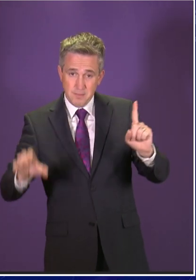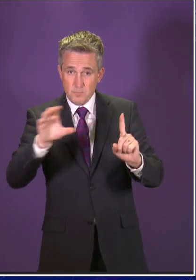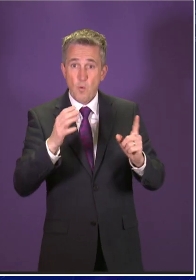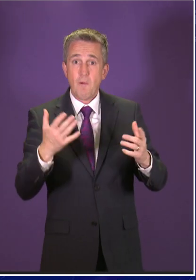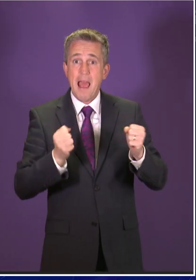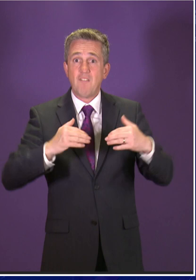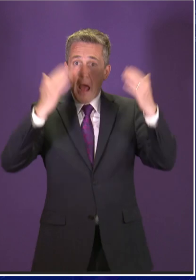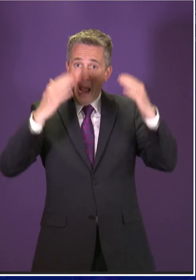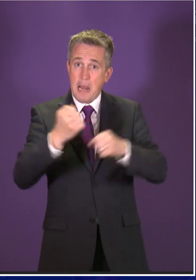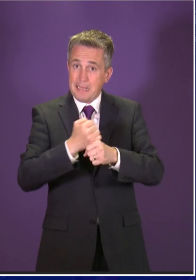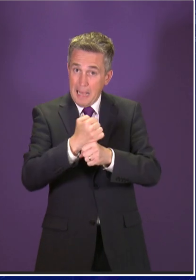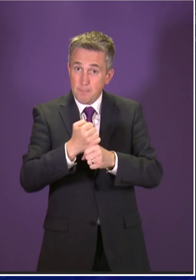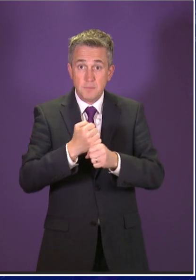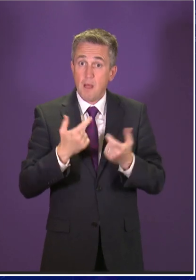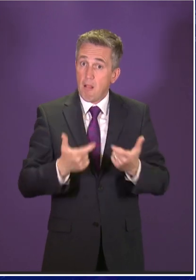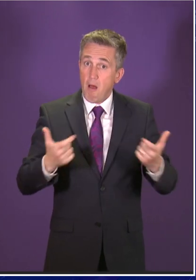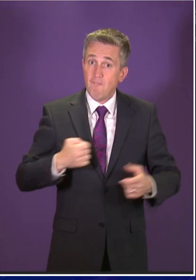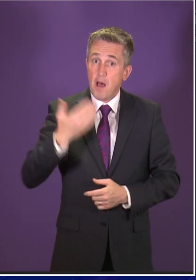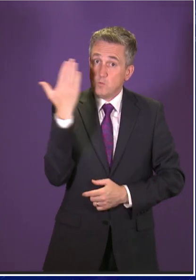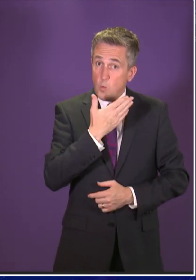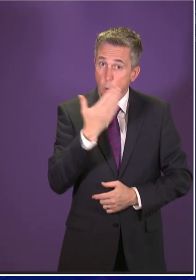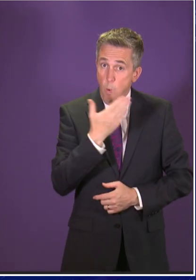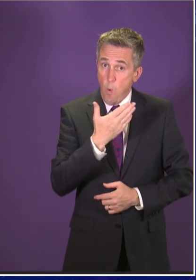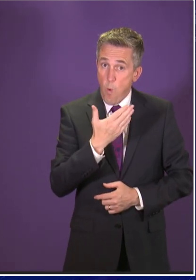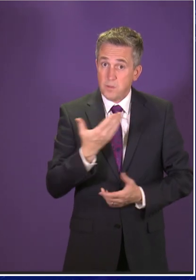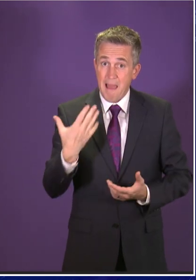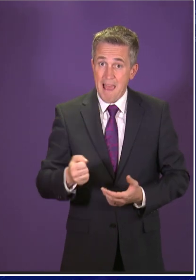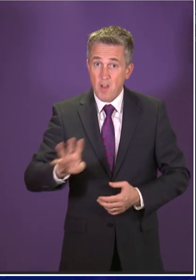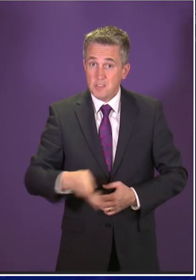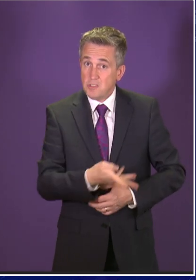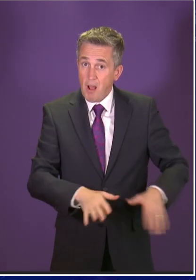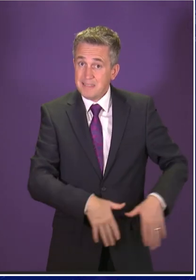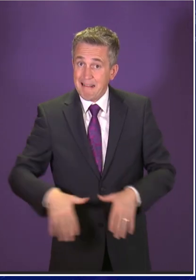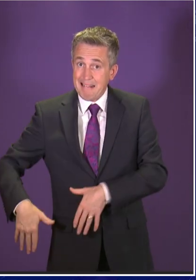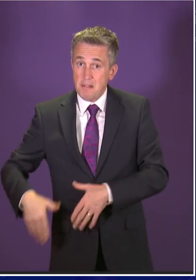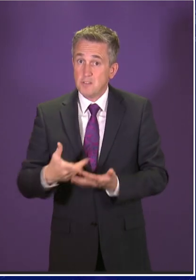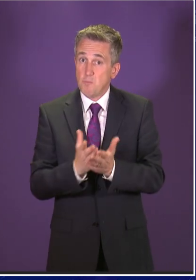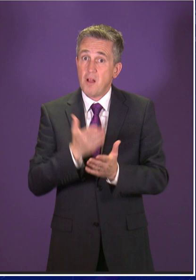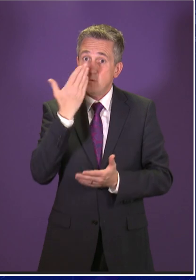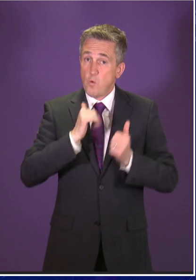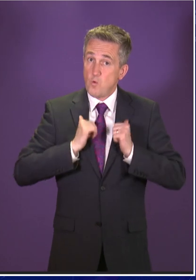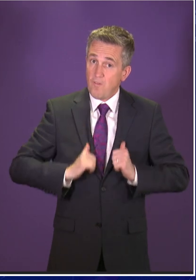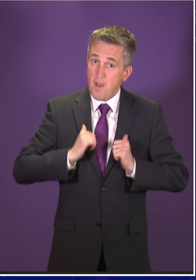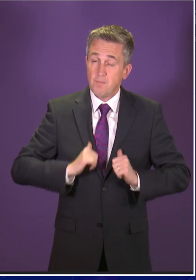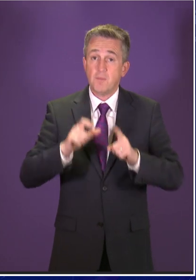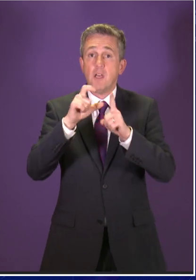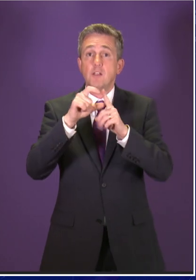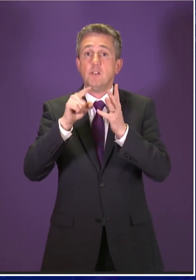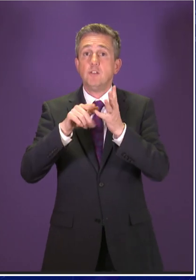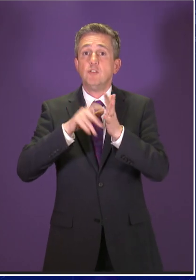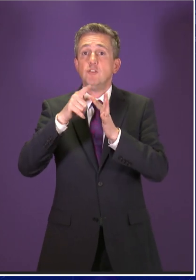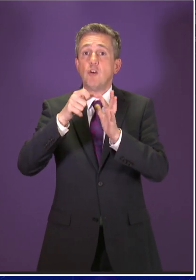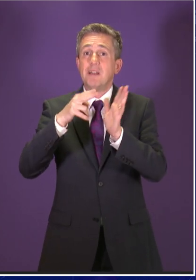Pairua. Many of our schools wear tartan kilts as part of their uniform. Dunedin, one of our